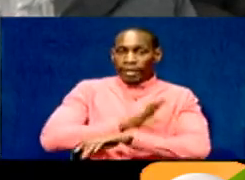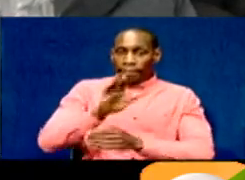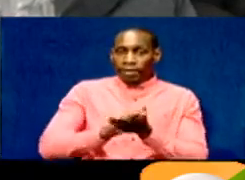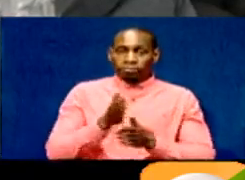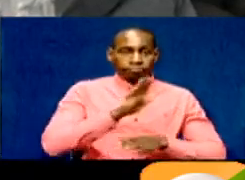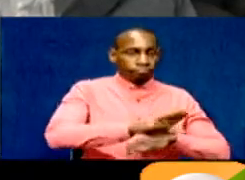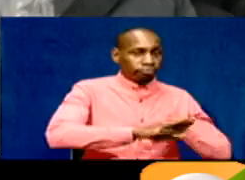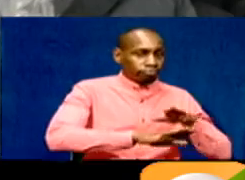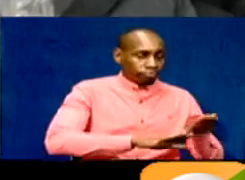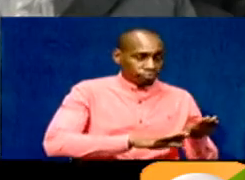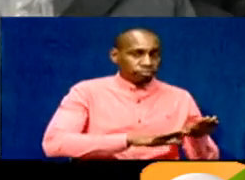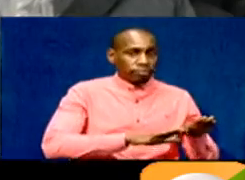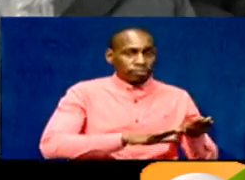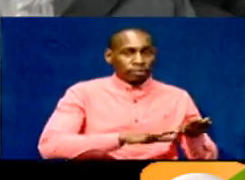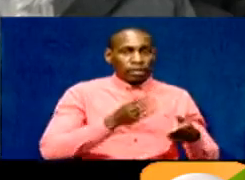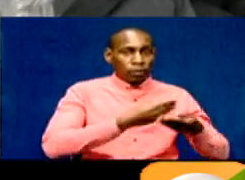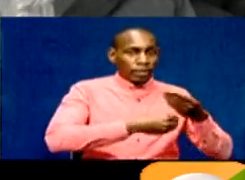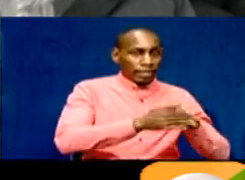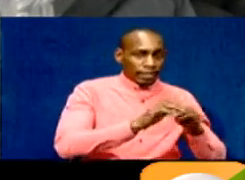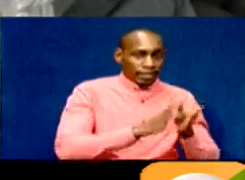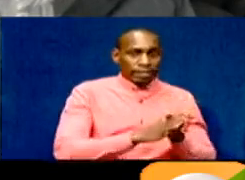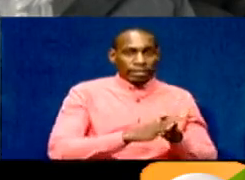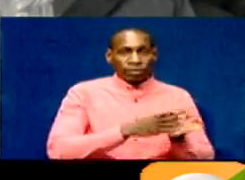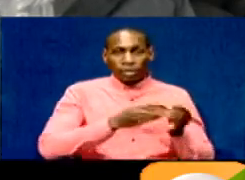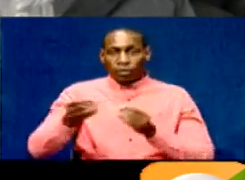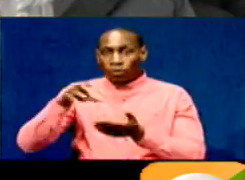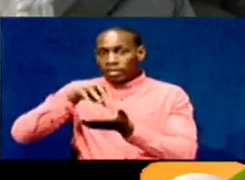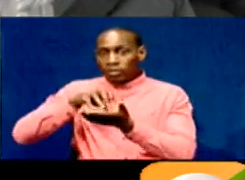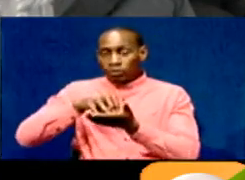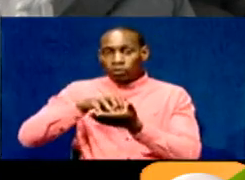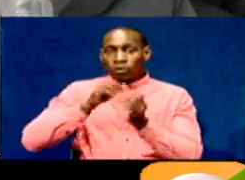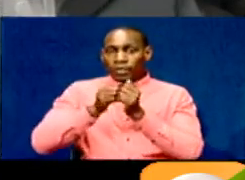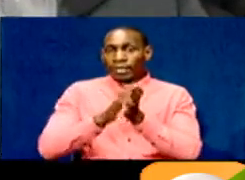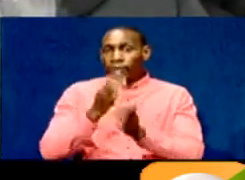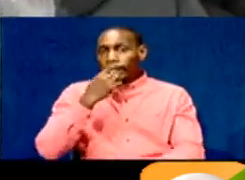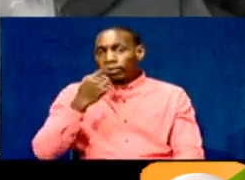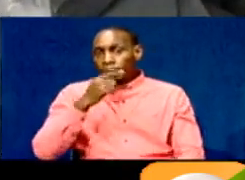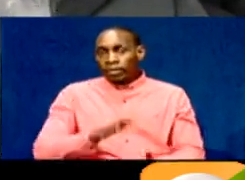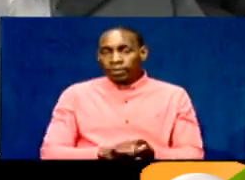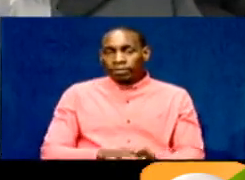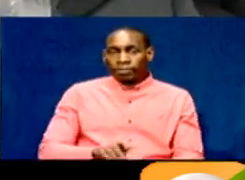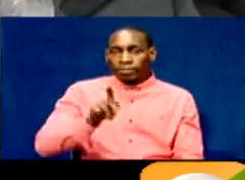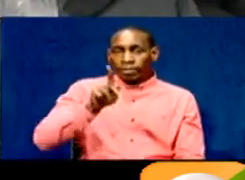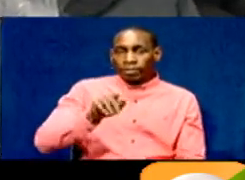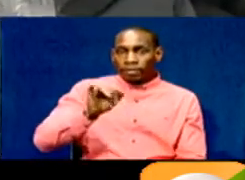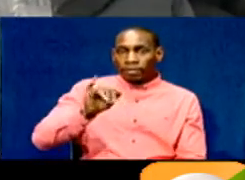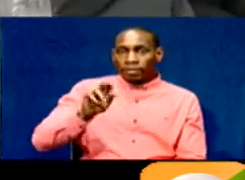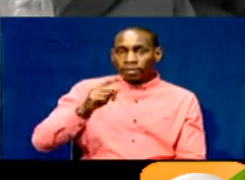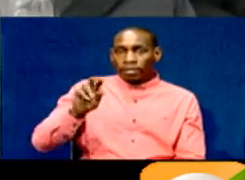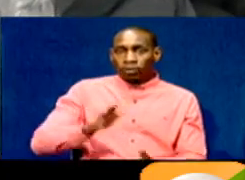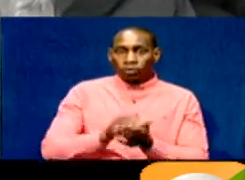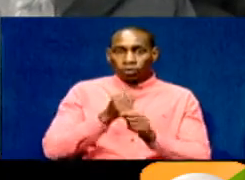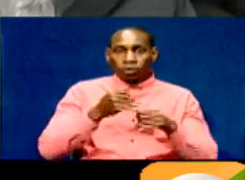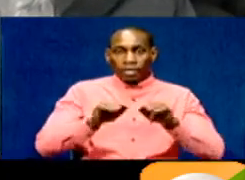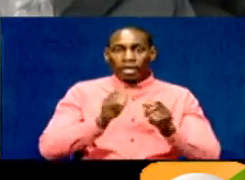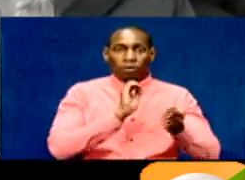came from sales and we were going to studio with one Kirigongarwa to do screen tests for sports,